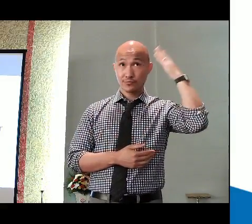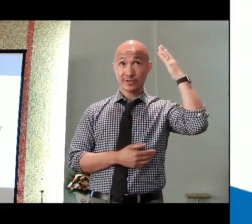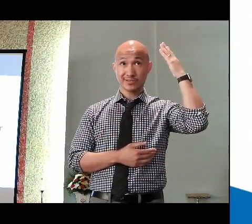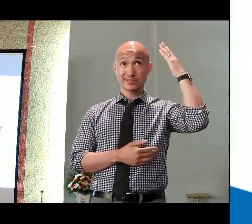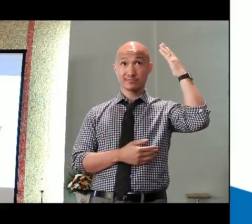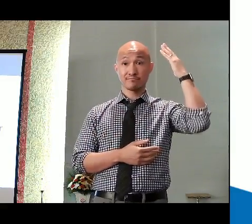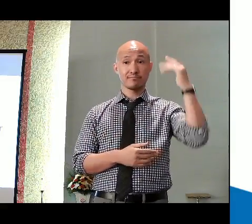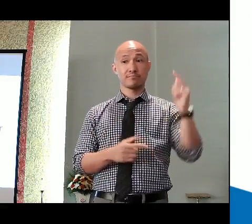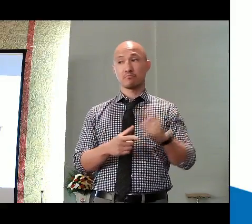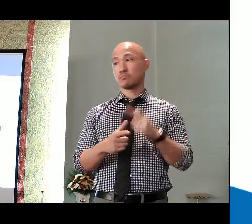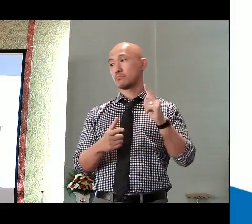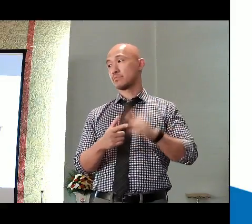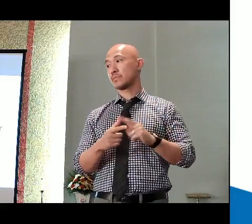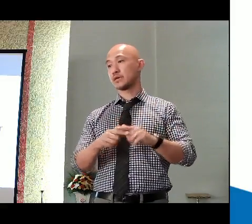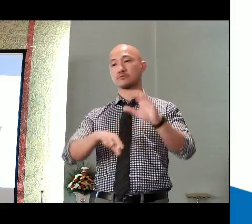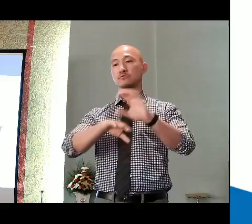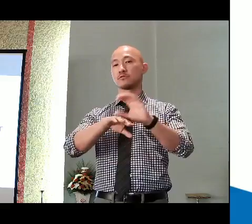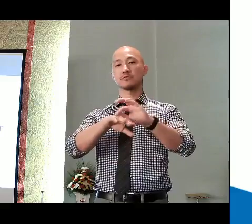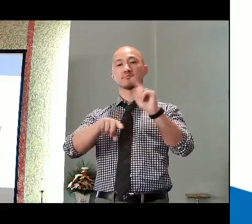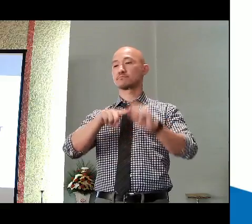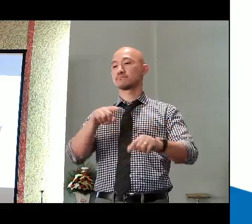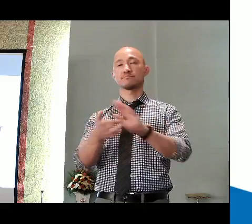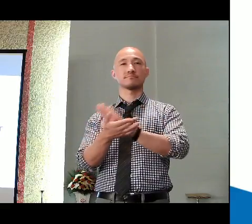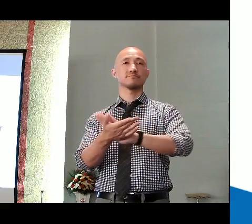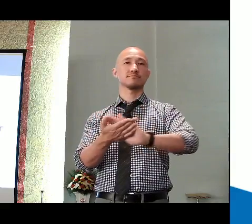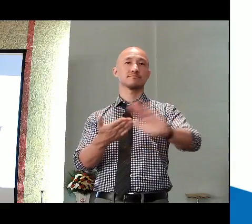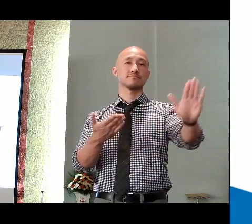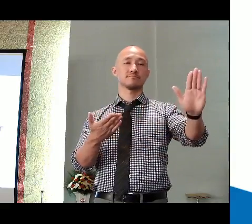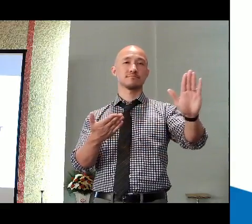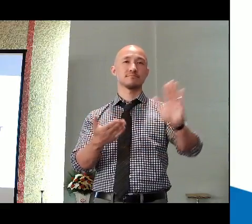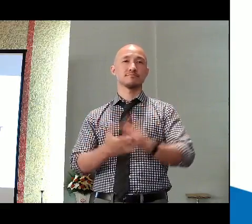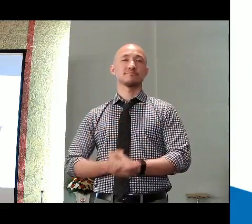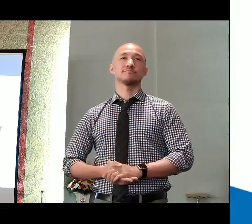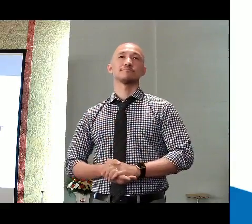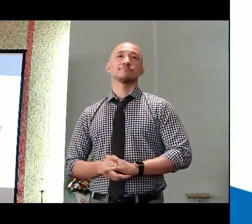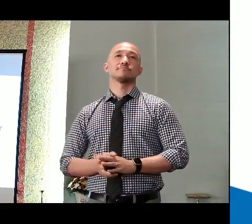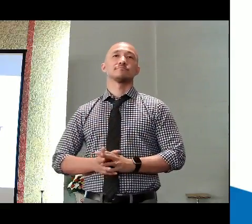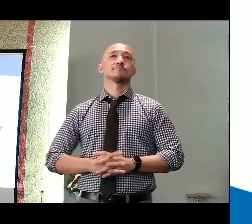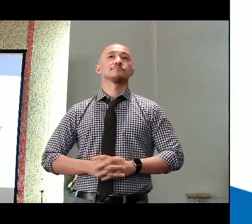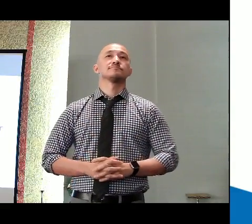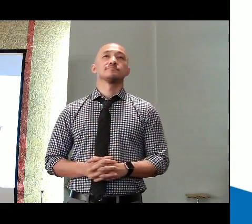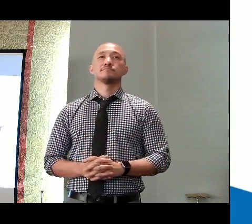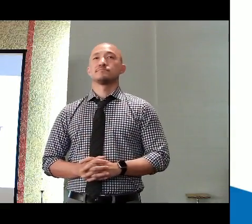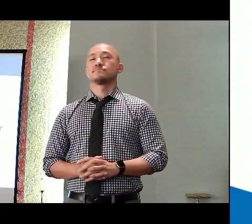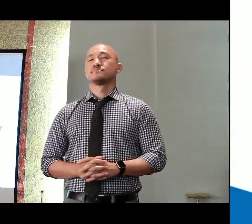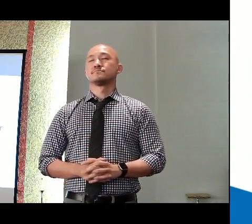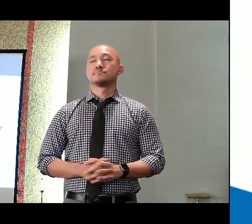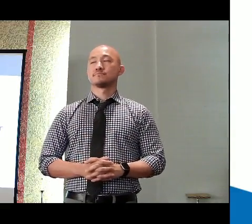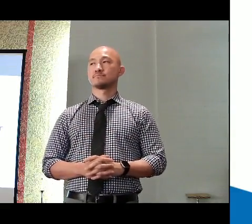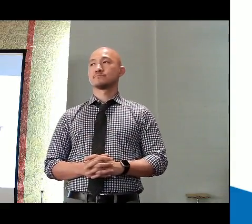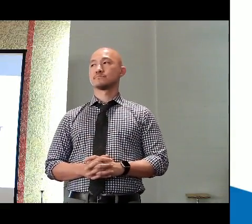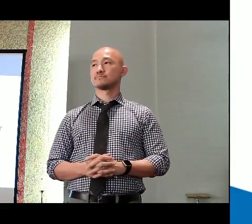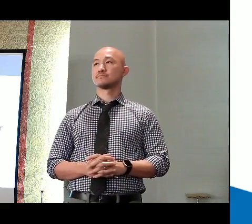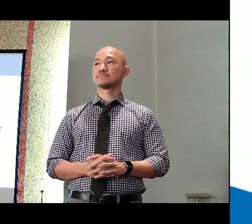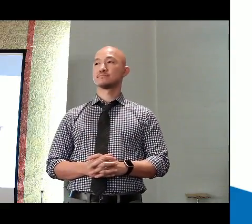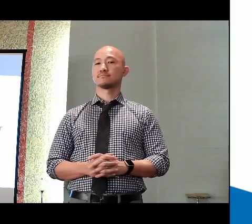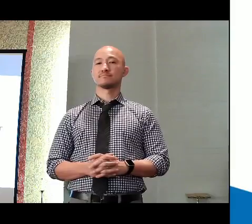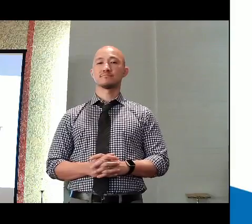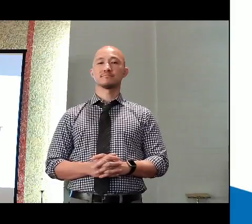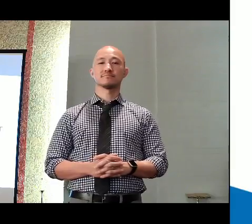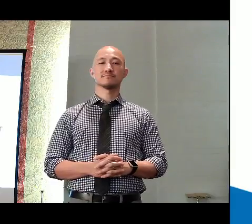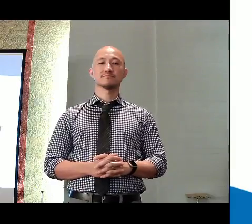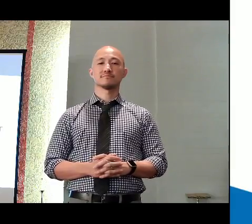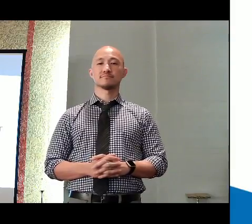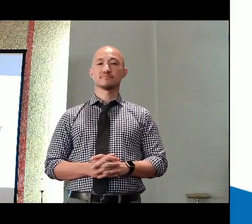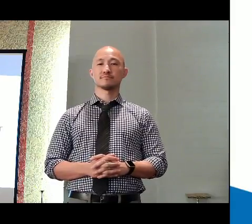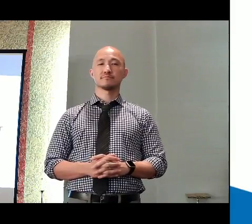Christ covers us. Now, think about this. God wants the wives, right? He wants the ladies to